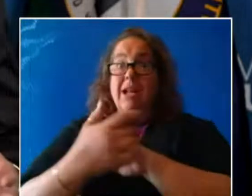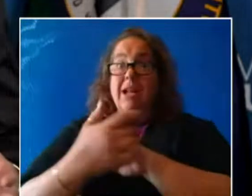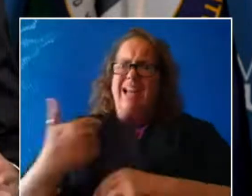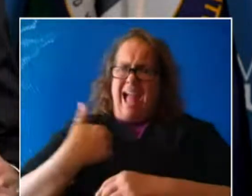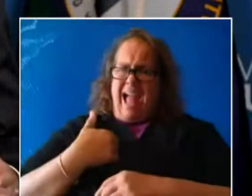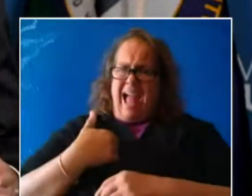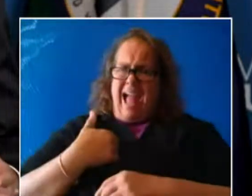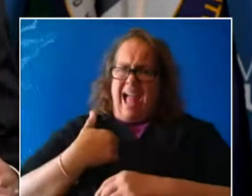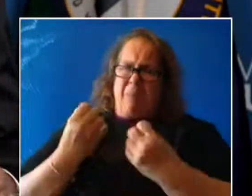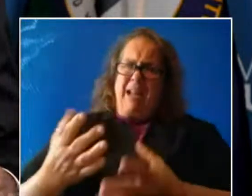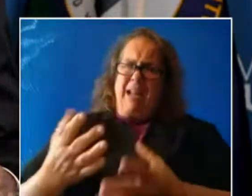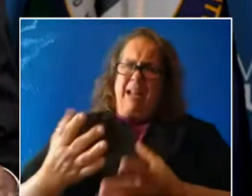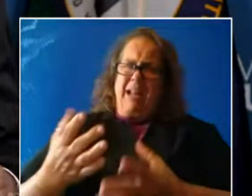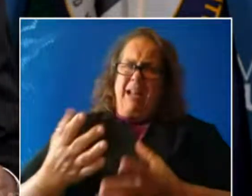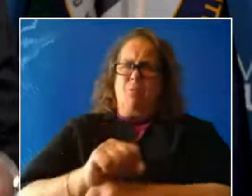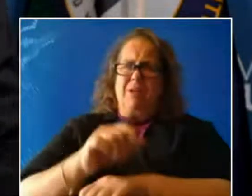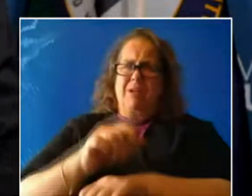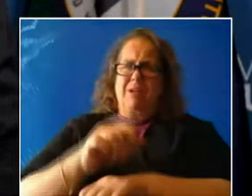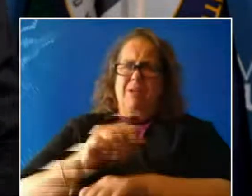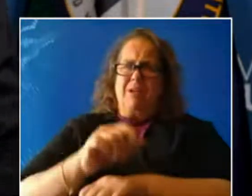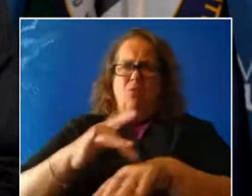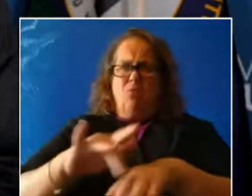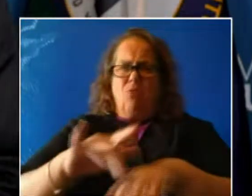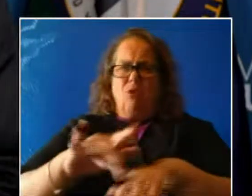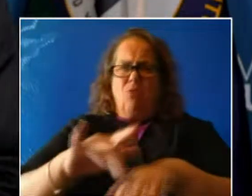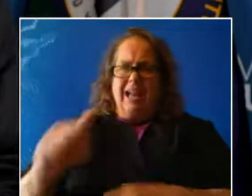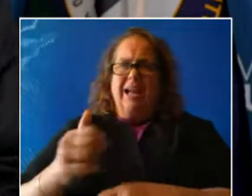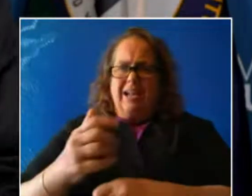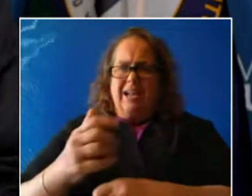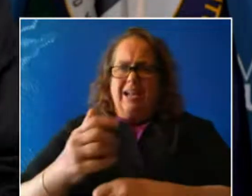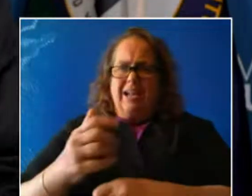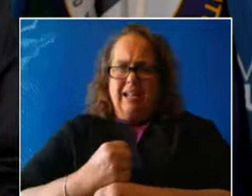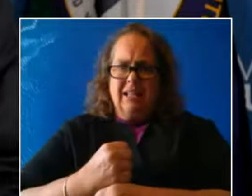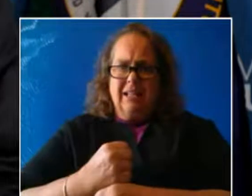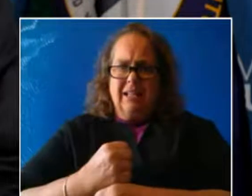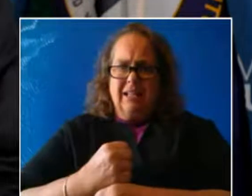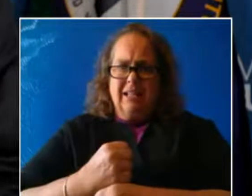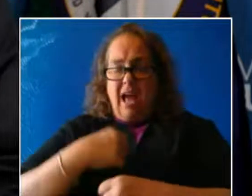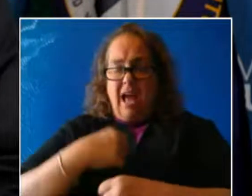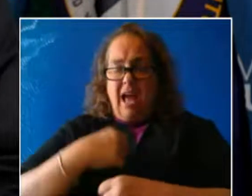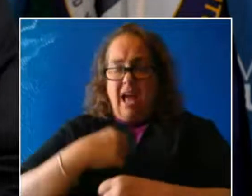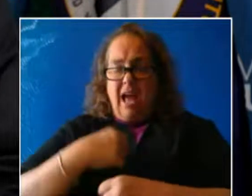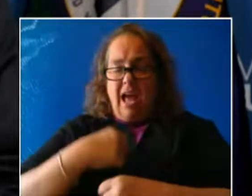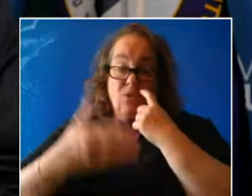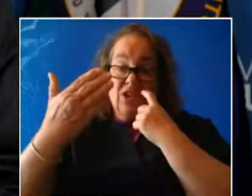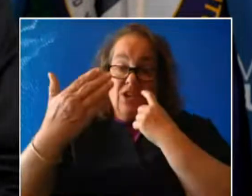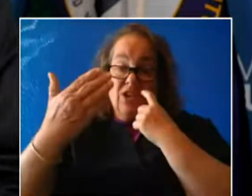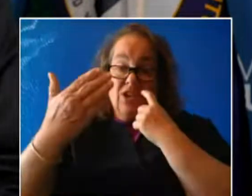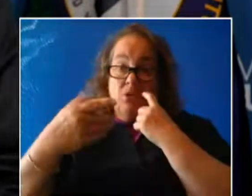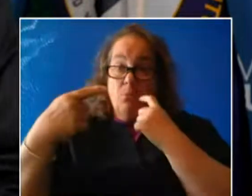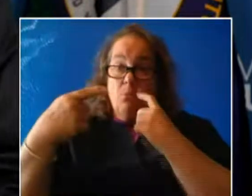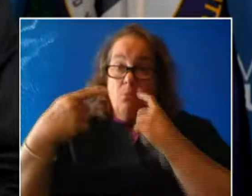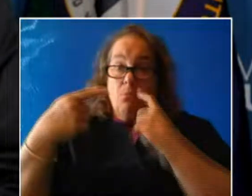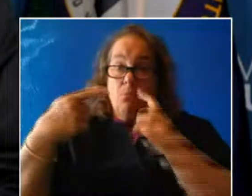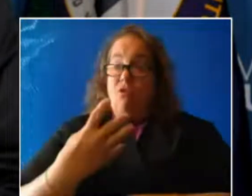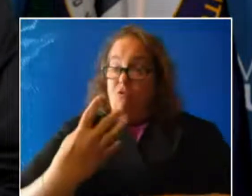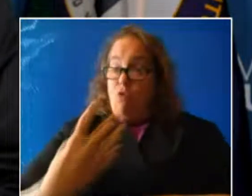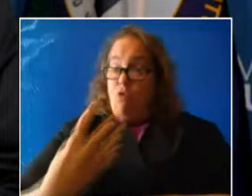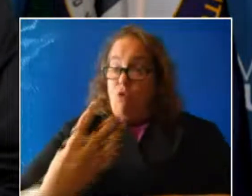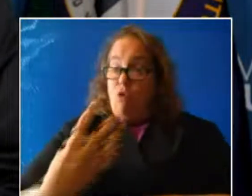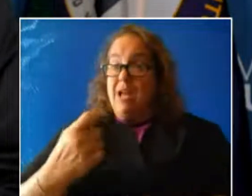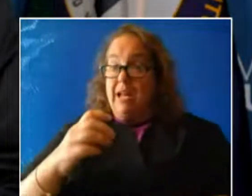it that people can get. Now, I think you raise a good point, though, that for red counties, it ought to set out an